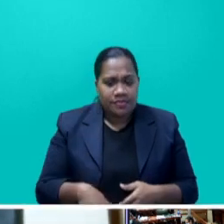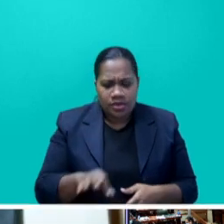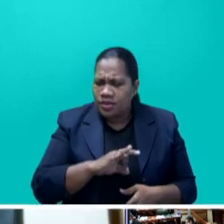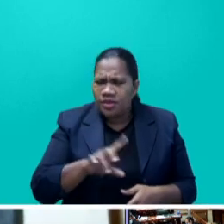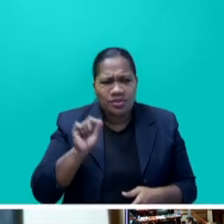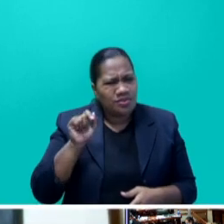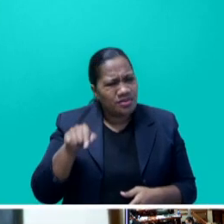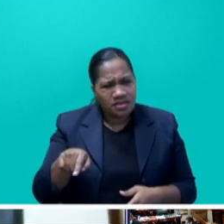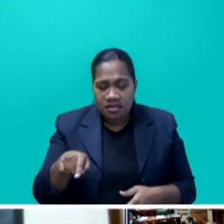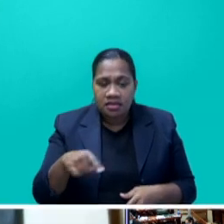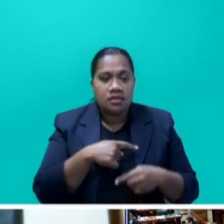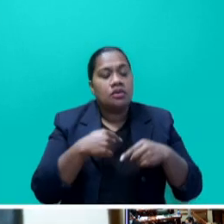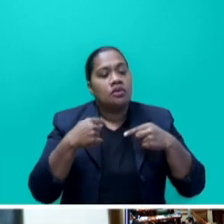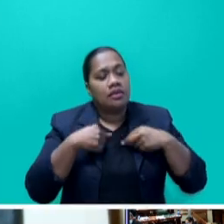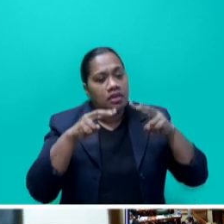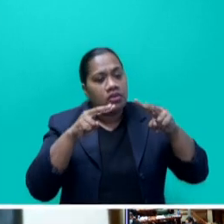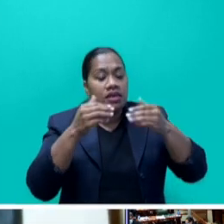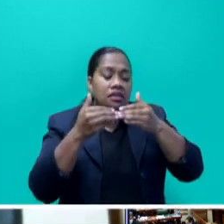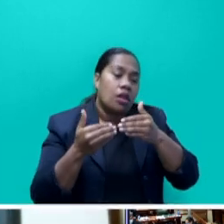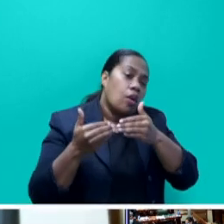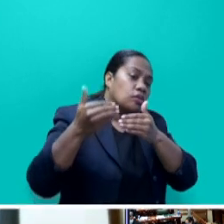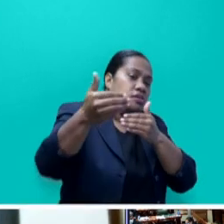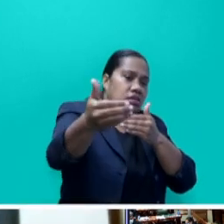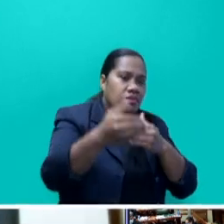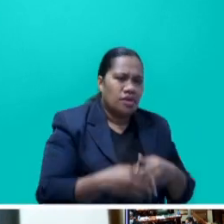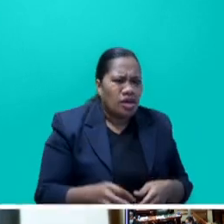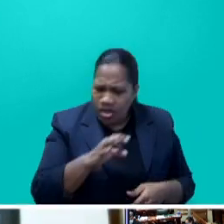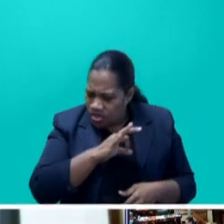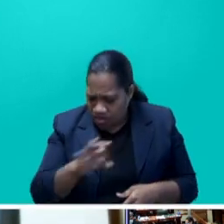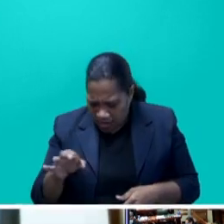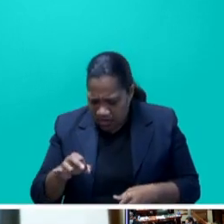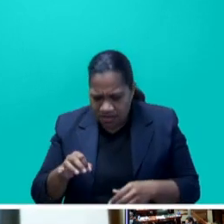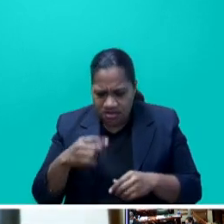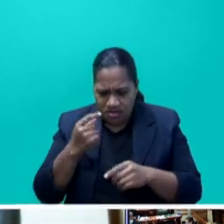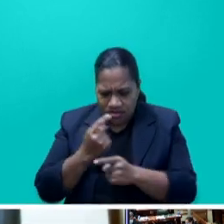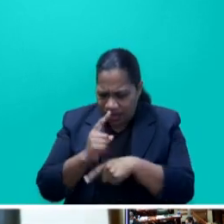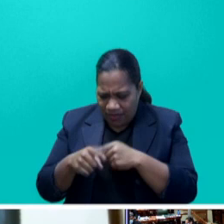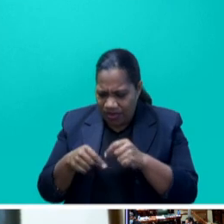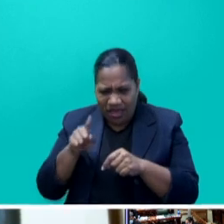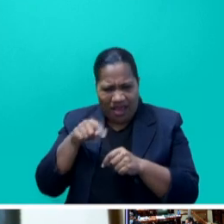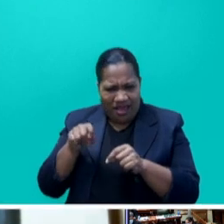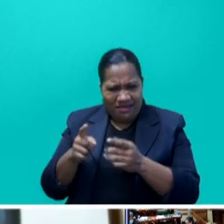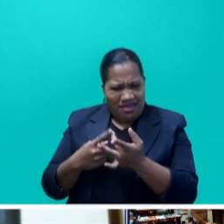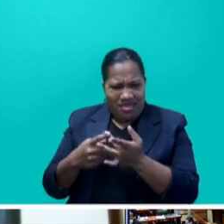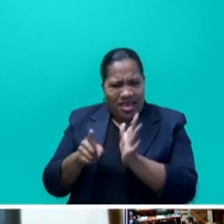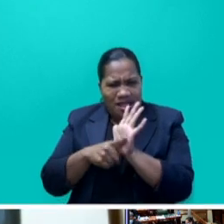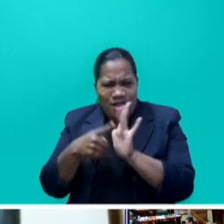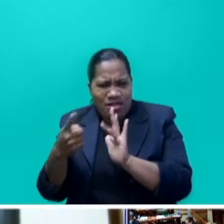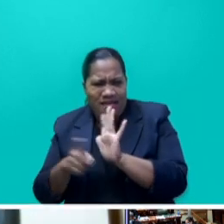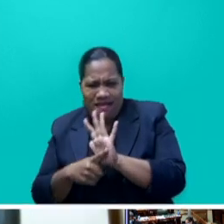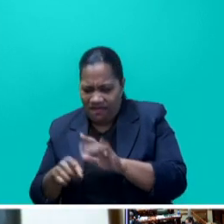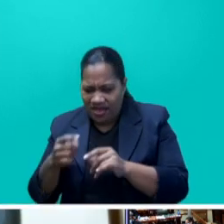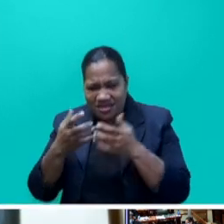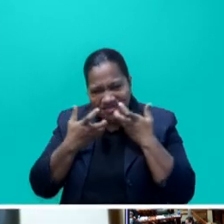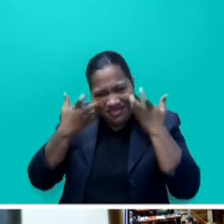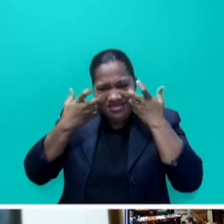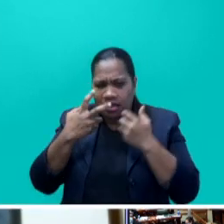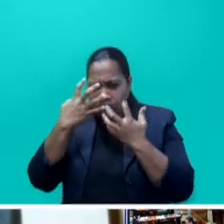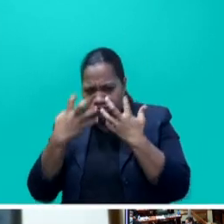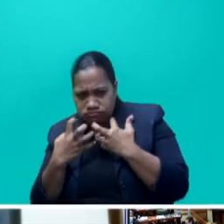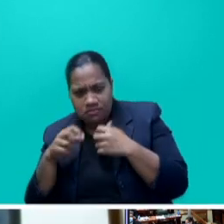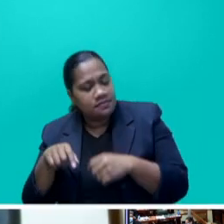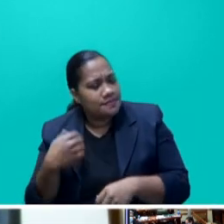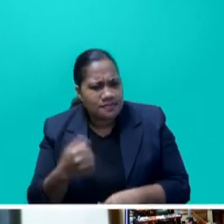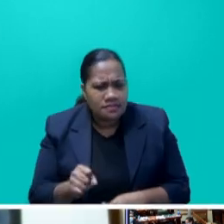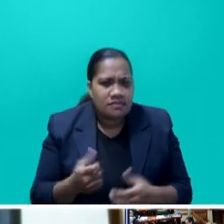We're not there hanging out for one good emoji or emoticons, whatever they're called. Mr. Speaker, sir, she obviously got it wrong. In fact, I